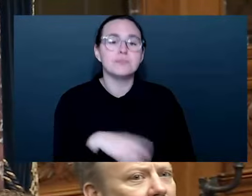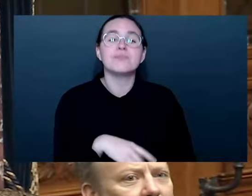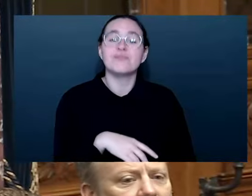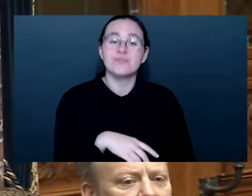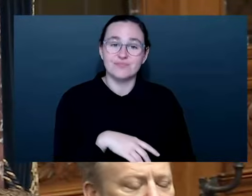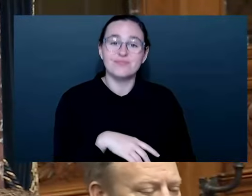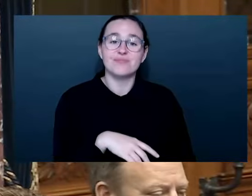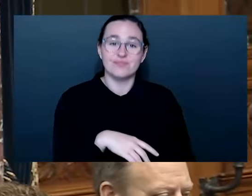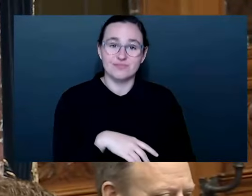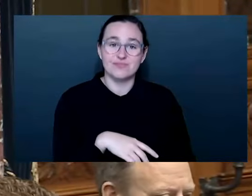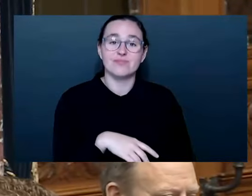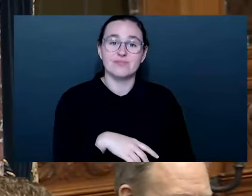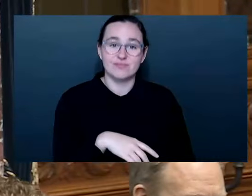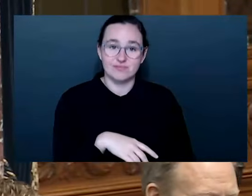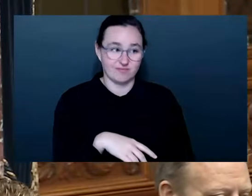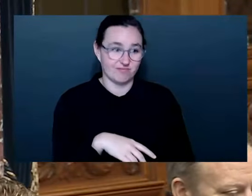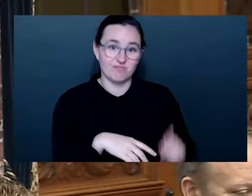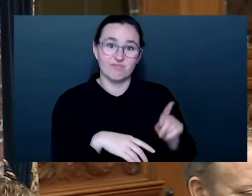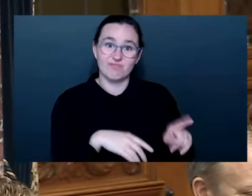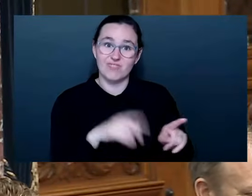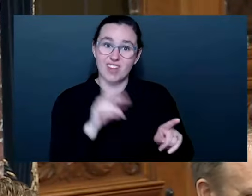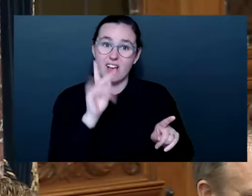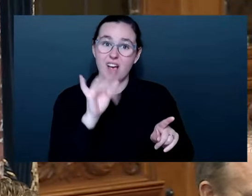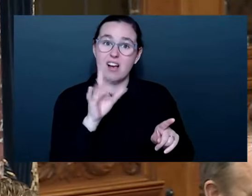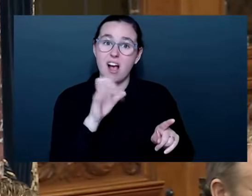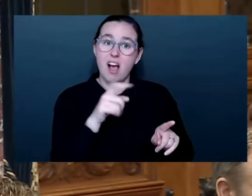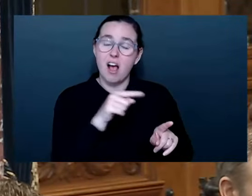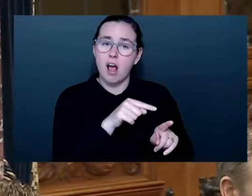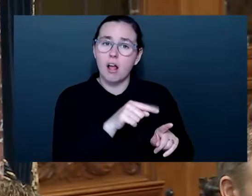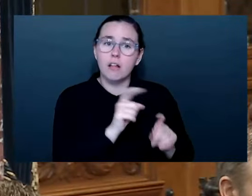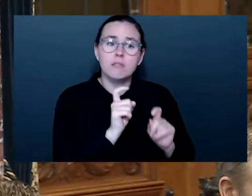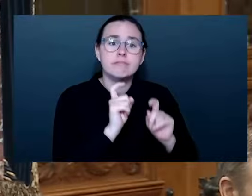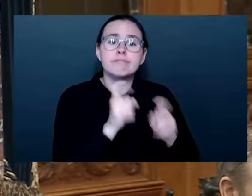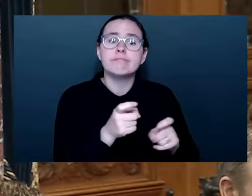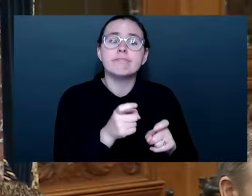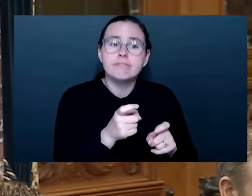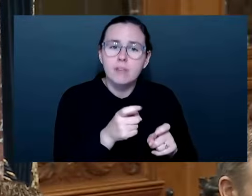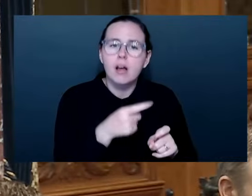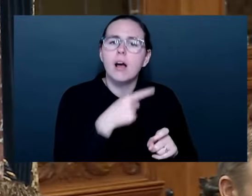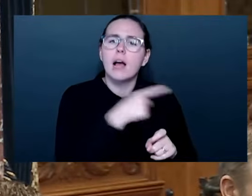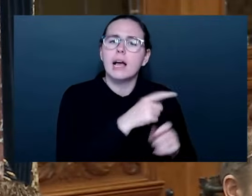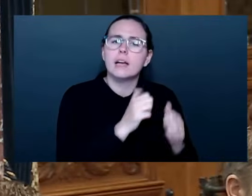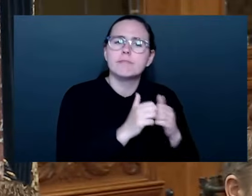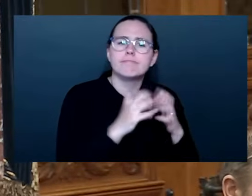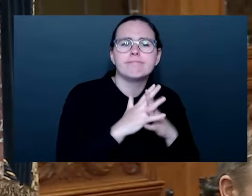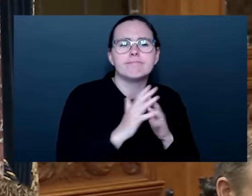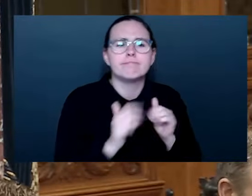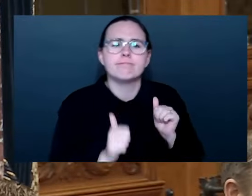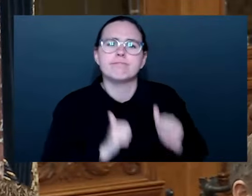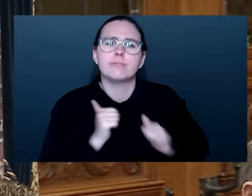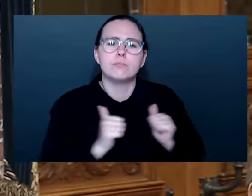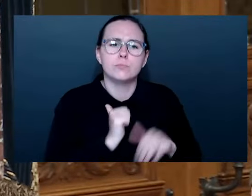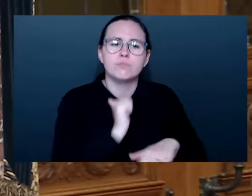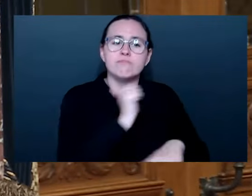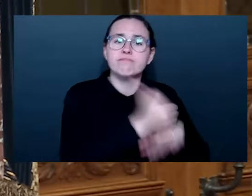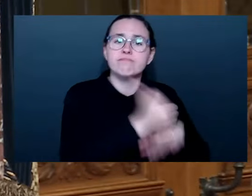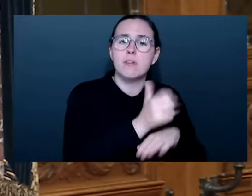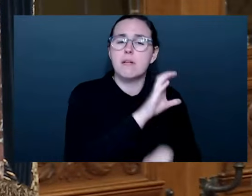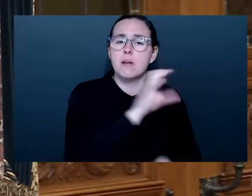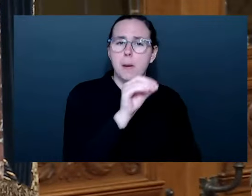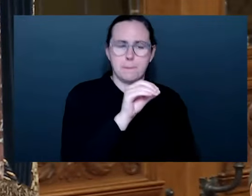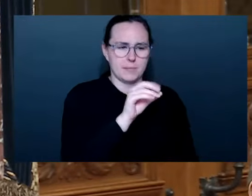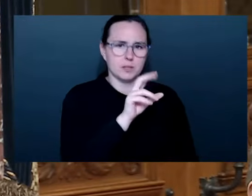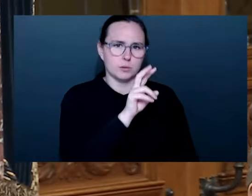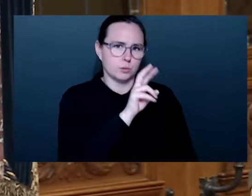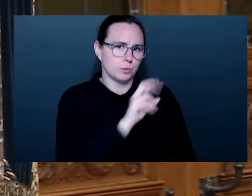bug from his parents and started a company in 2001 when he was 19. Irwin's Industrial Safety is now headquartered